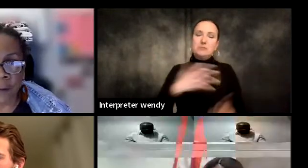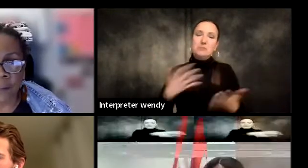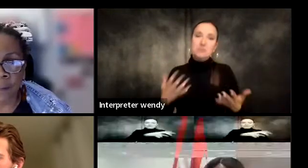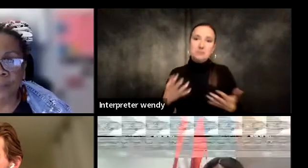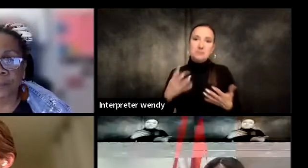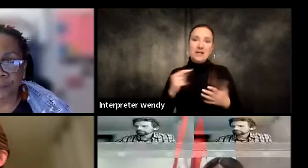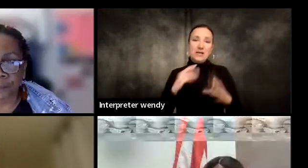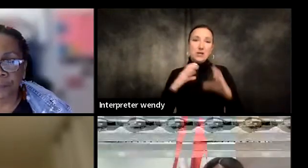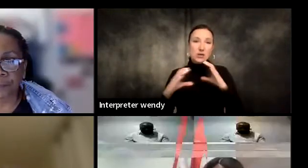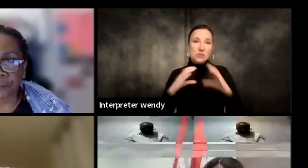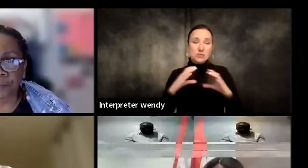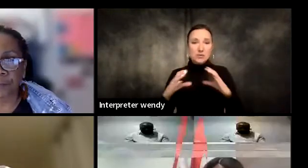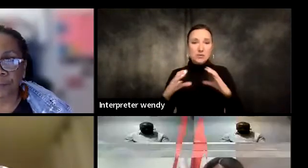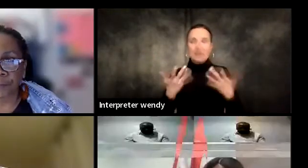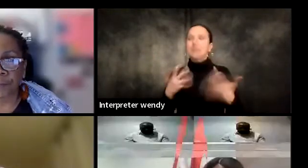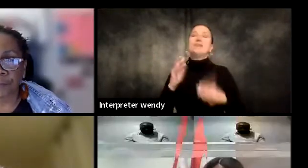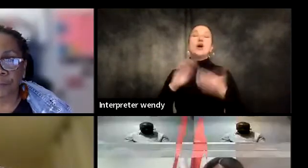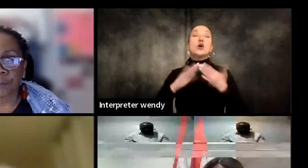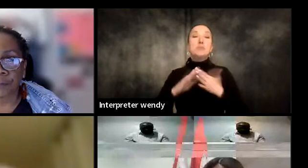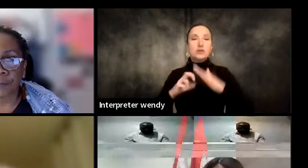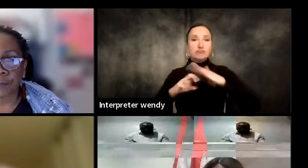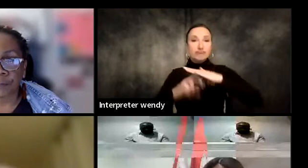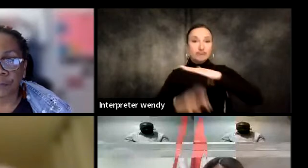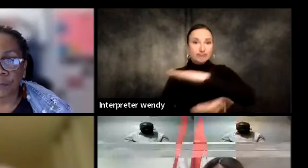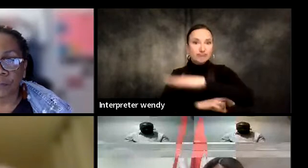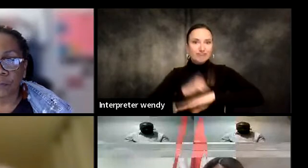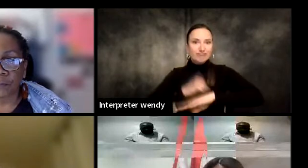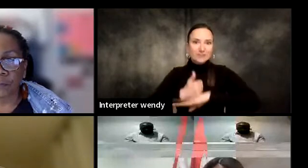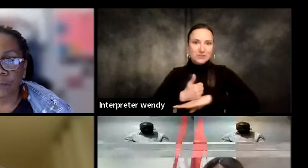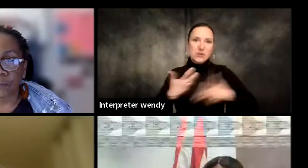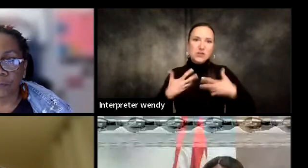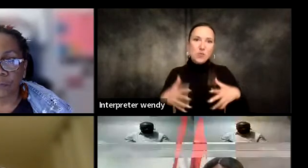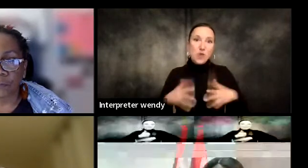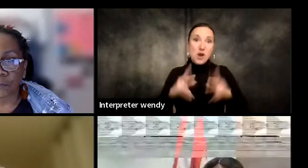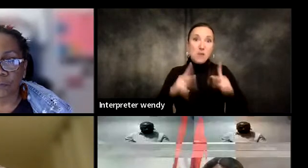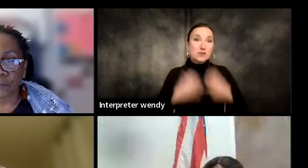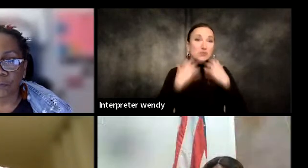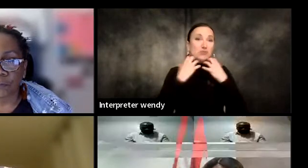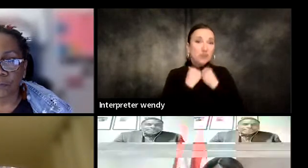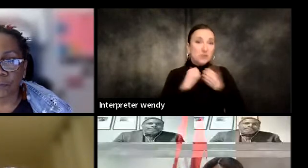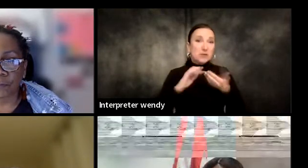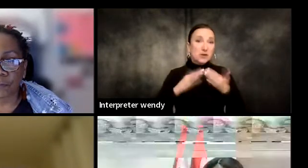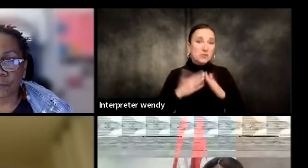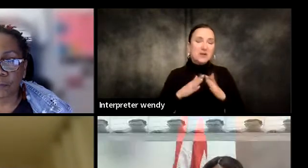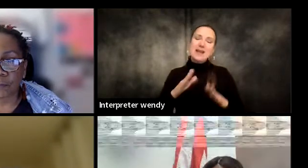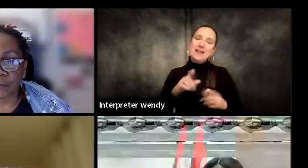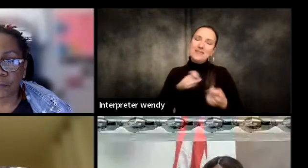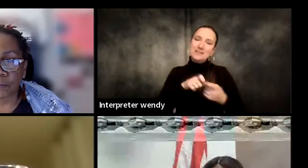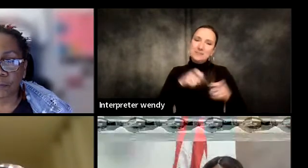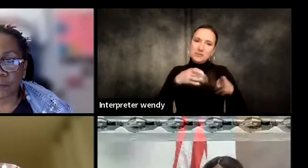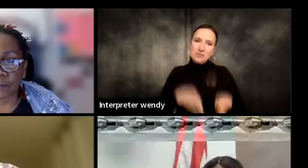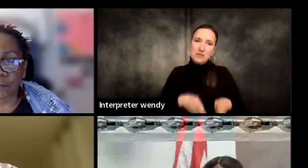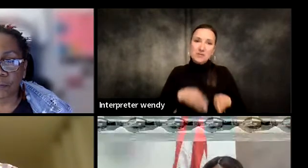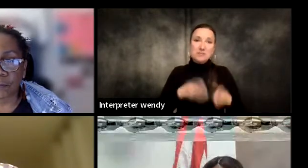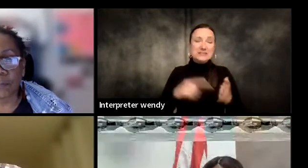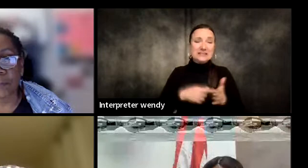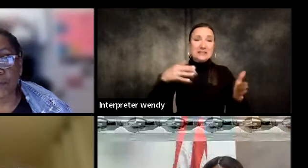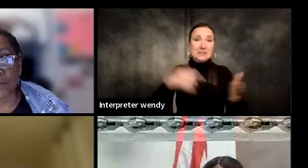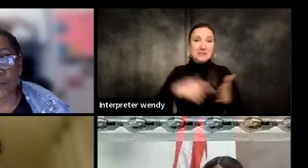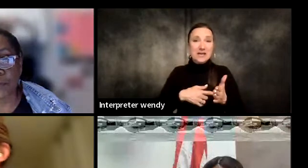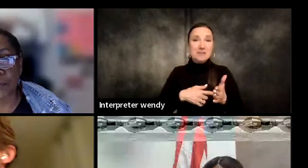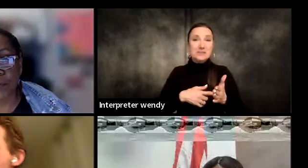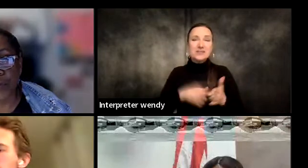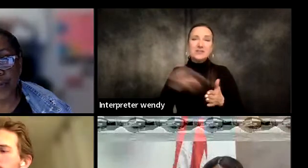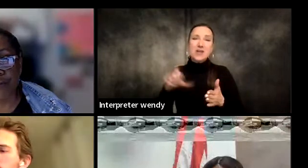call community pillars, but sometimes, and I don't want to speak in specific to this gentleman, but sometimes in particular, there are